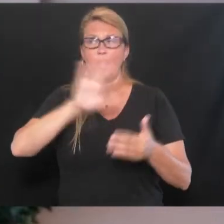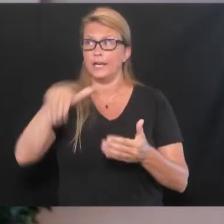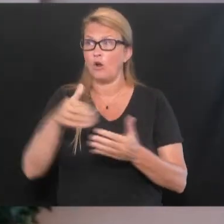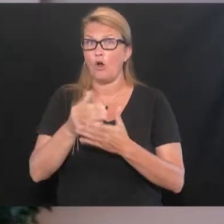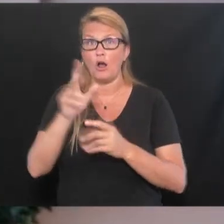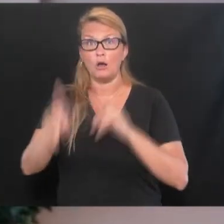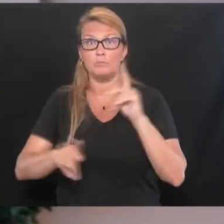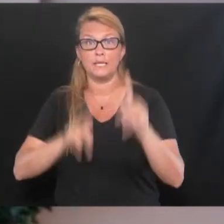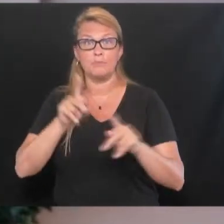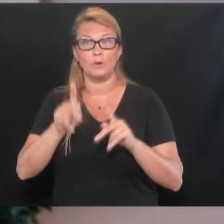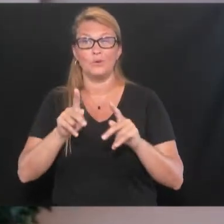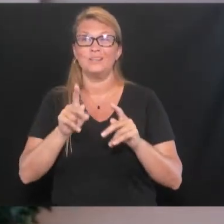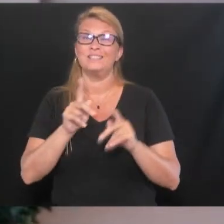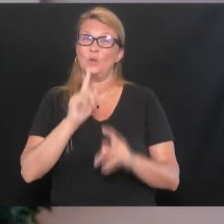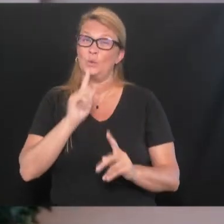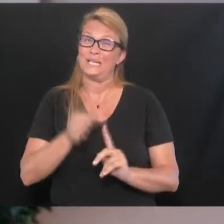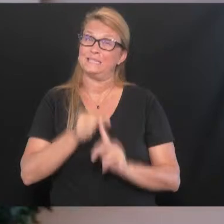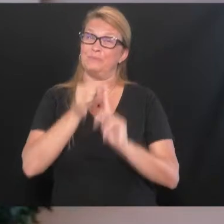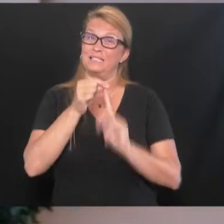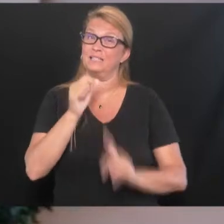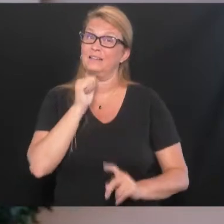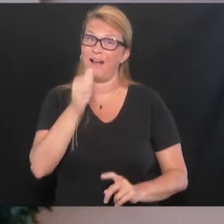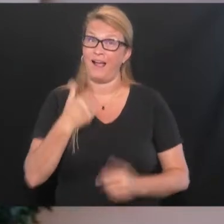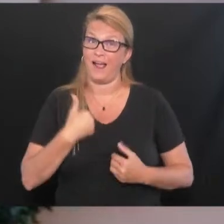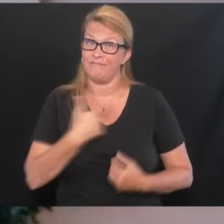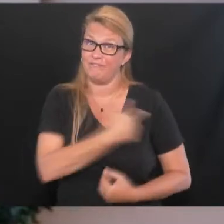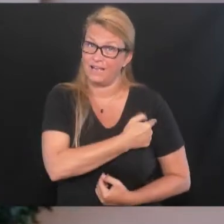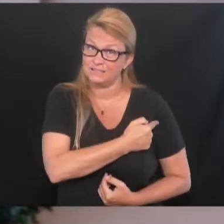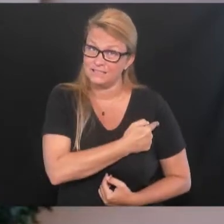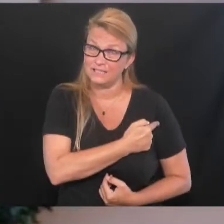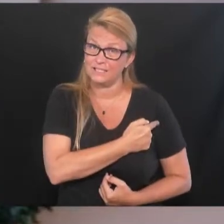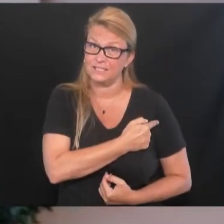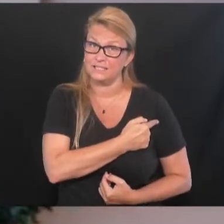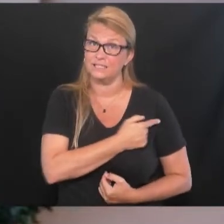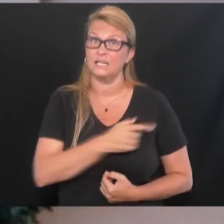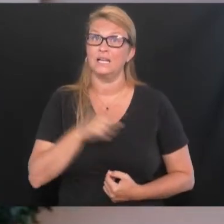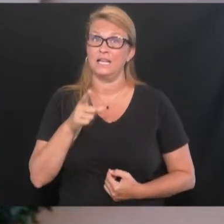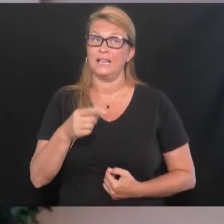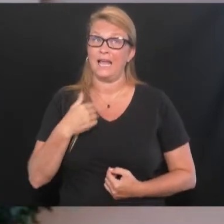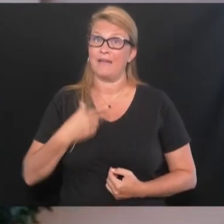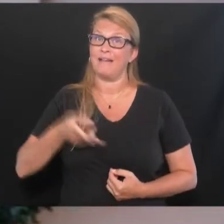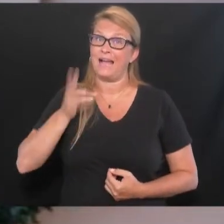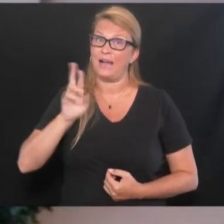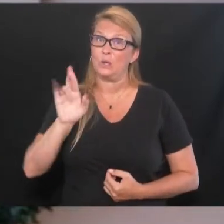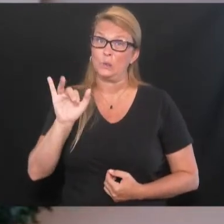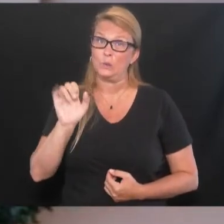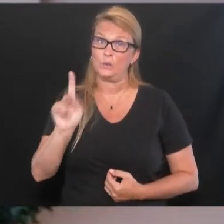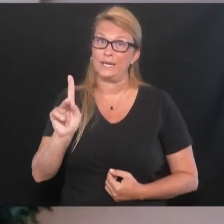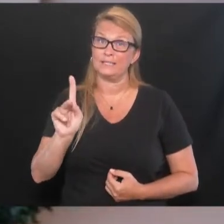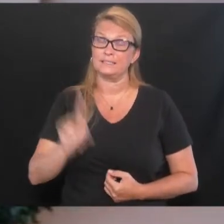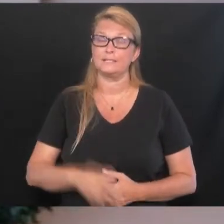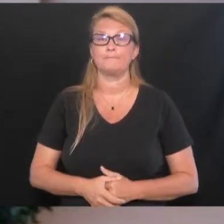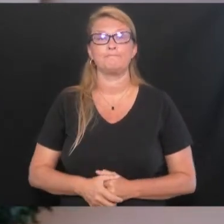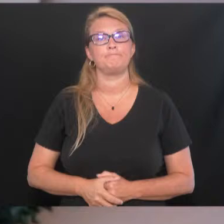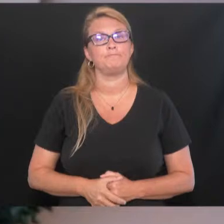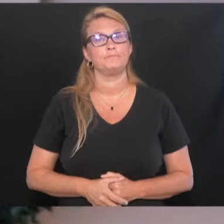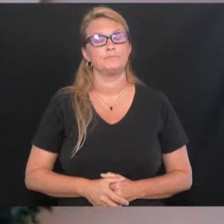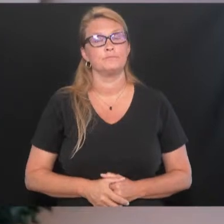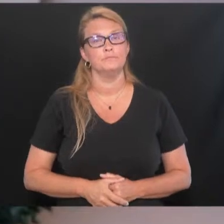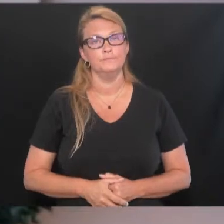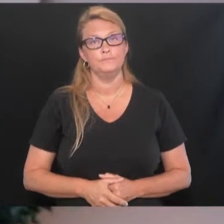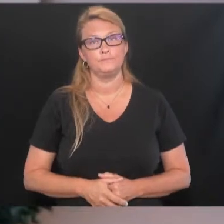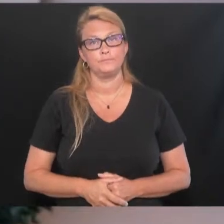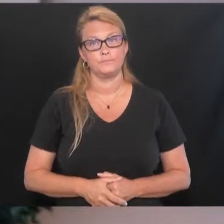people that are unvaccinated, that are really the ones at risk for these severe complications, are protected better. And lastly,